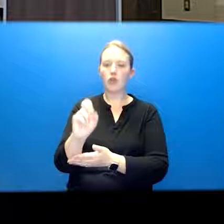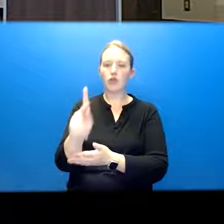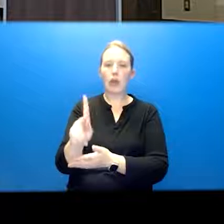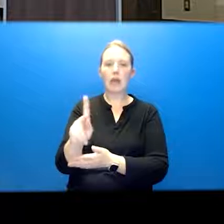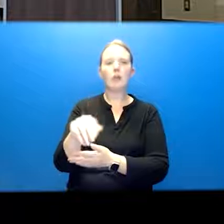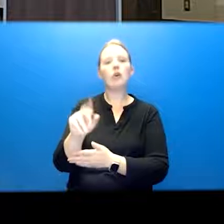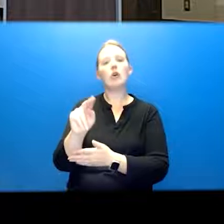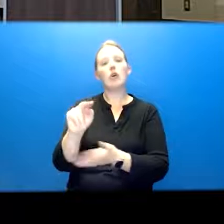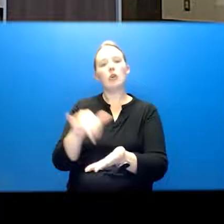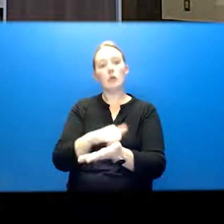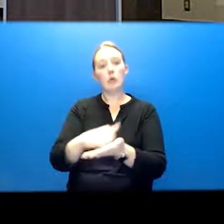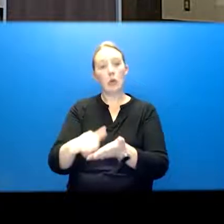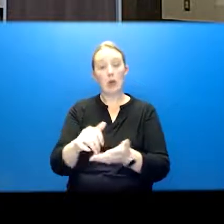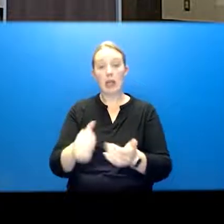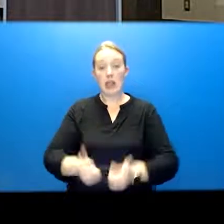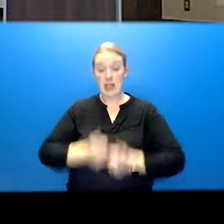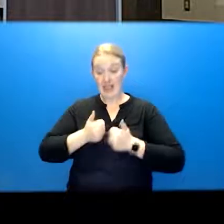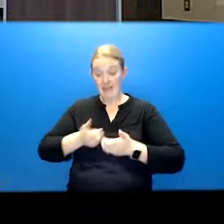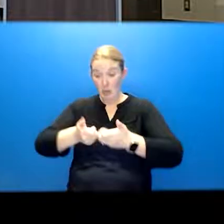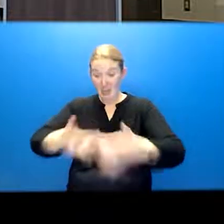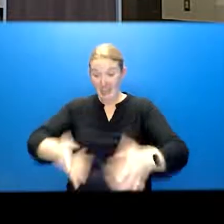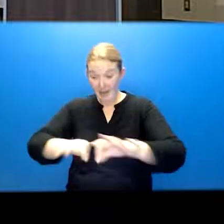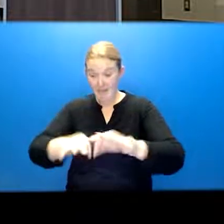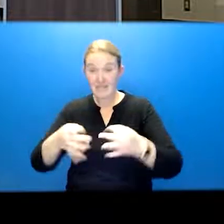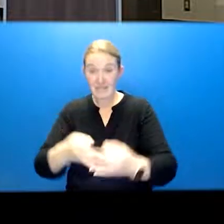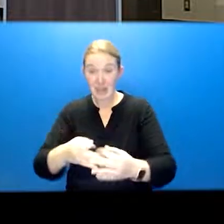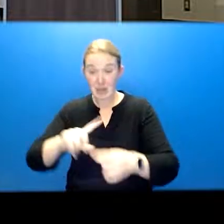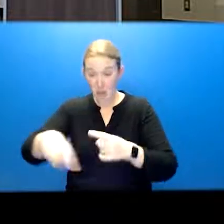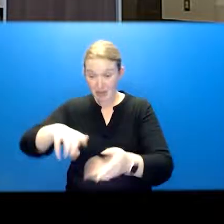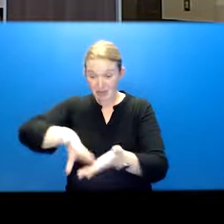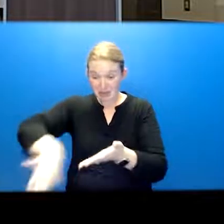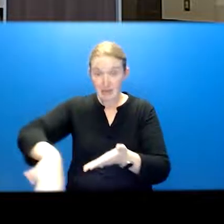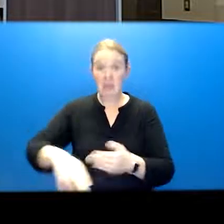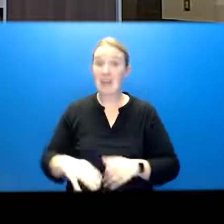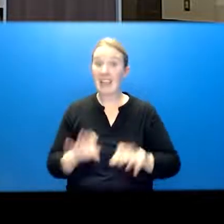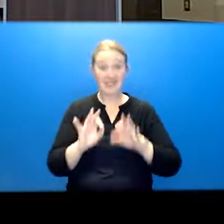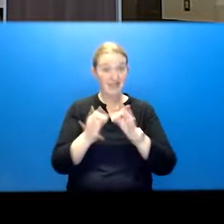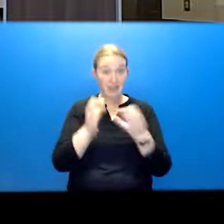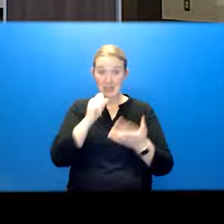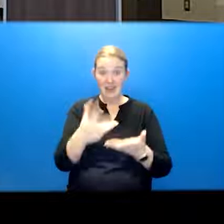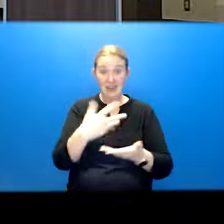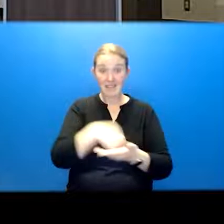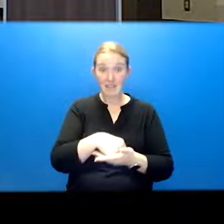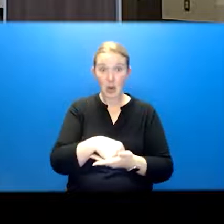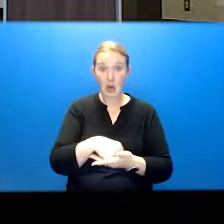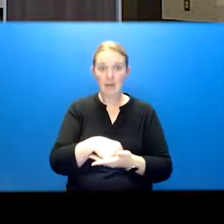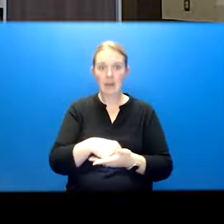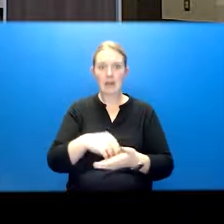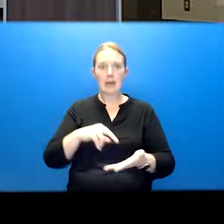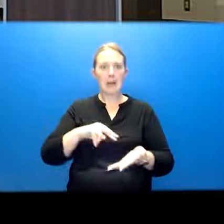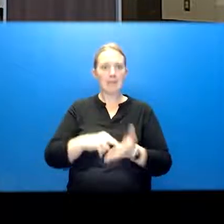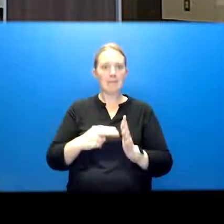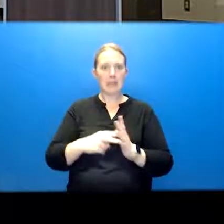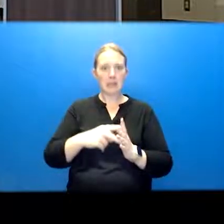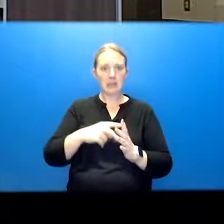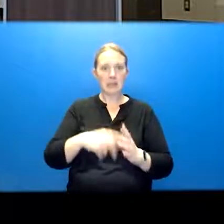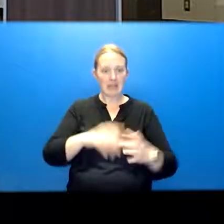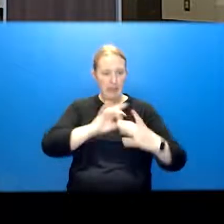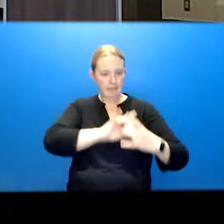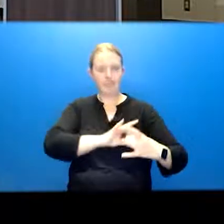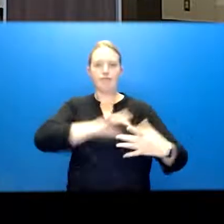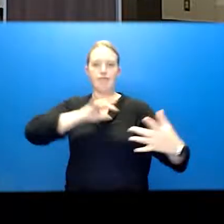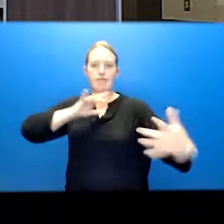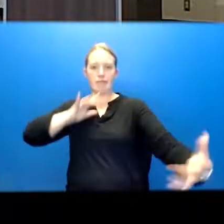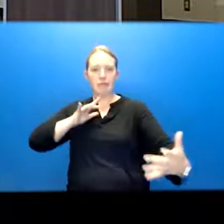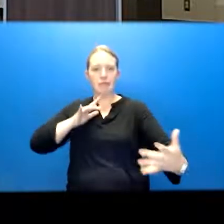living without a family member at discharge and lack of family member involvement is connected to disengagement, on the early